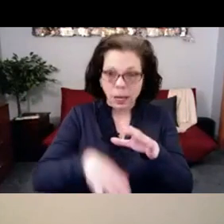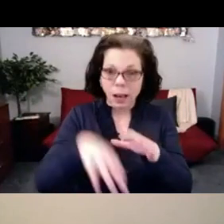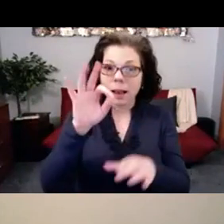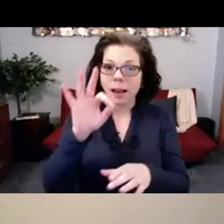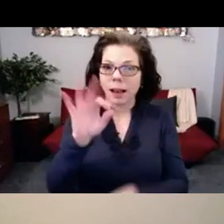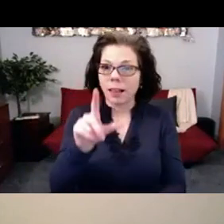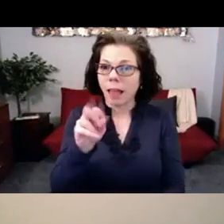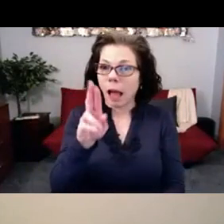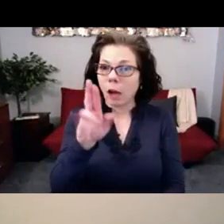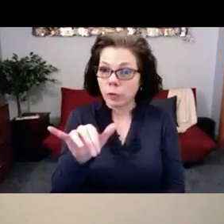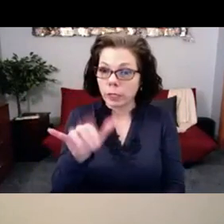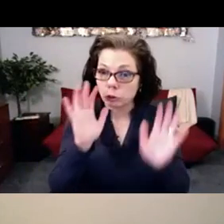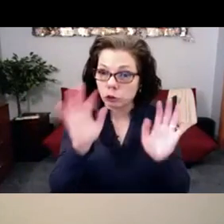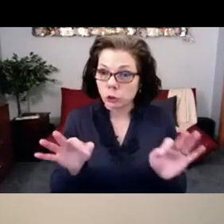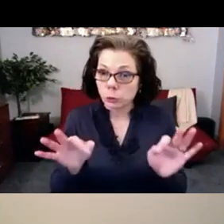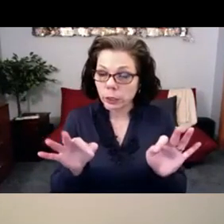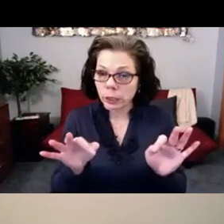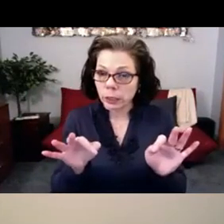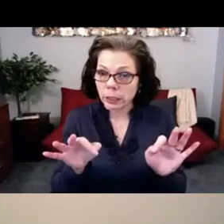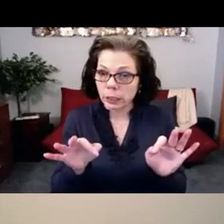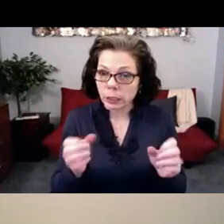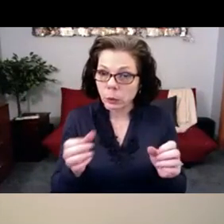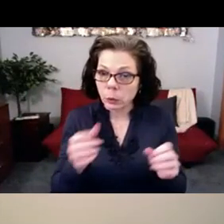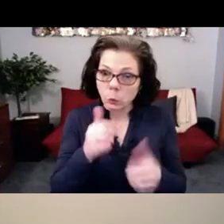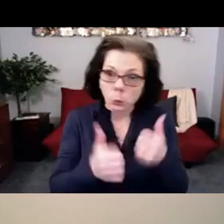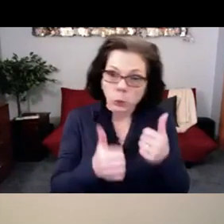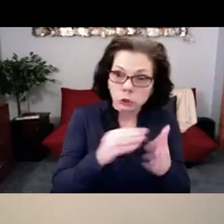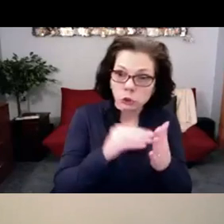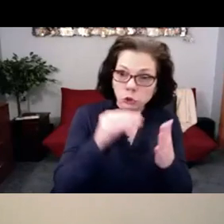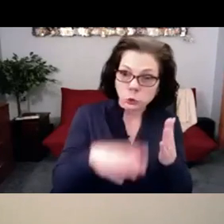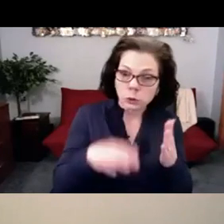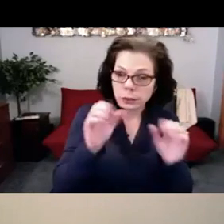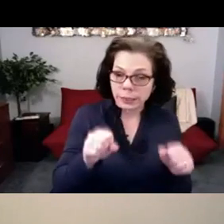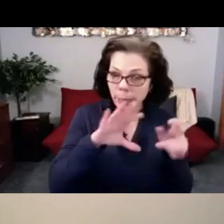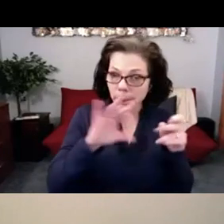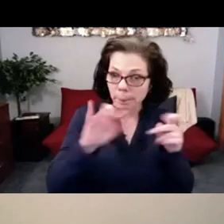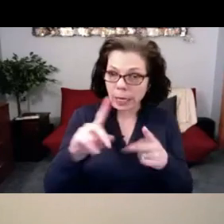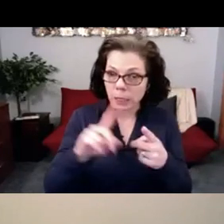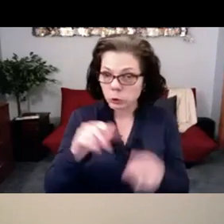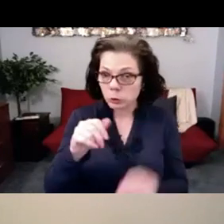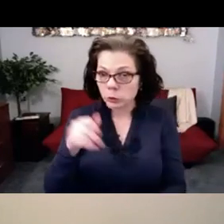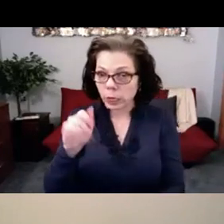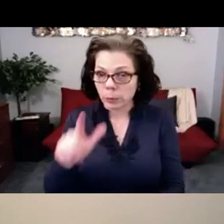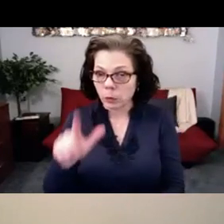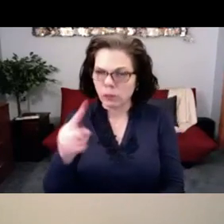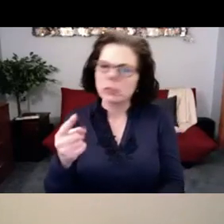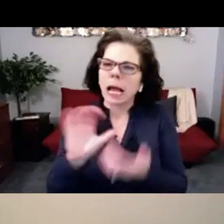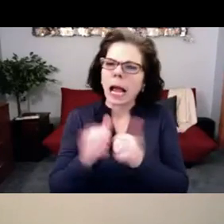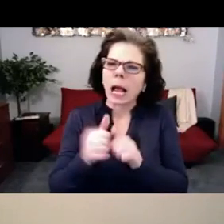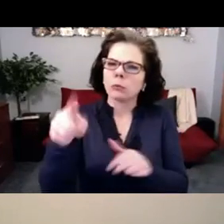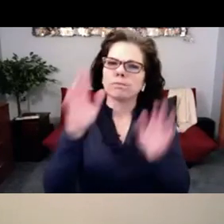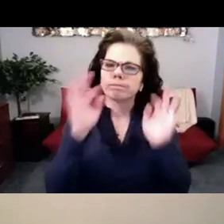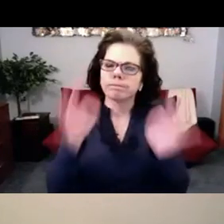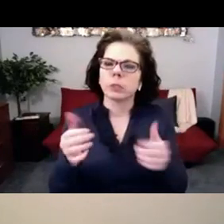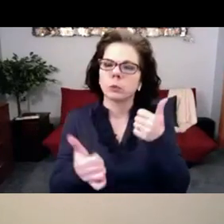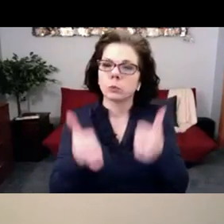students, the increase of students that could possibly return on April 1st? How will that be determined? Which students get to come